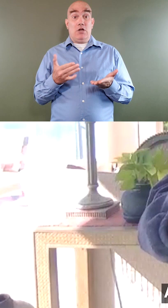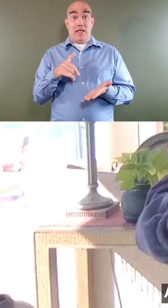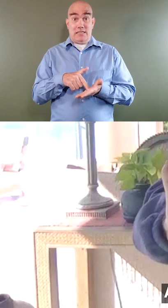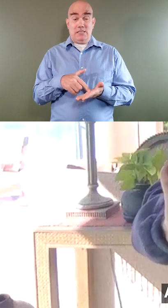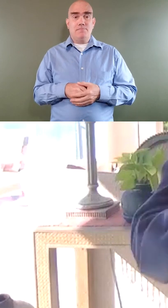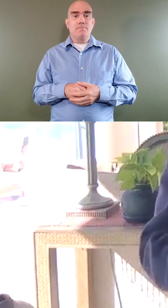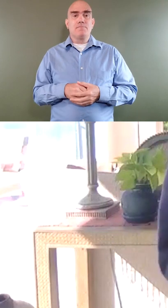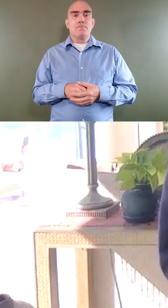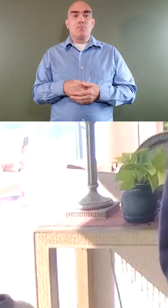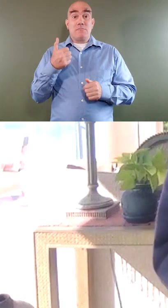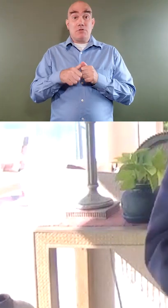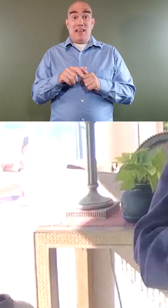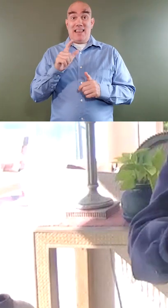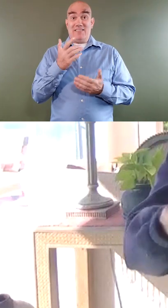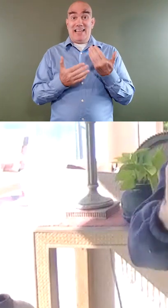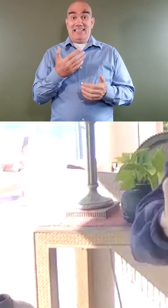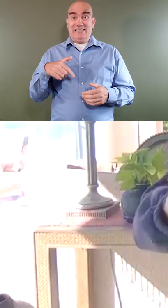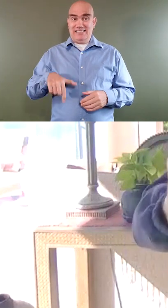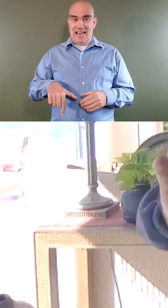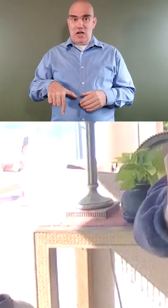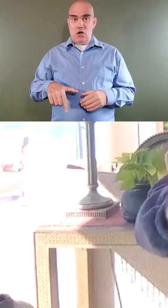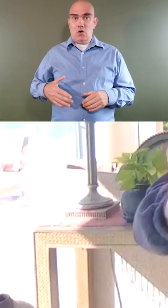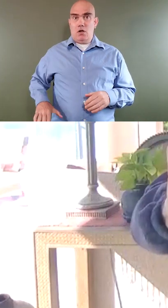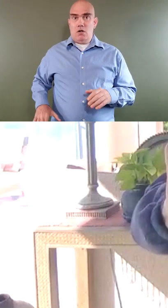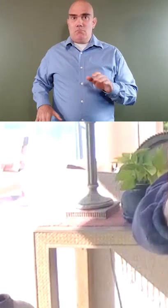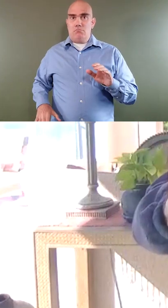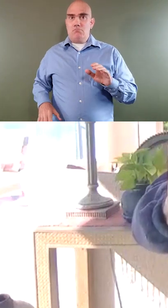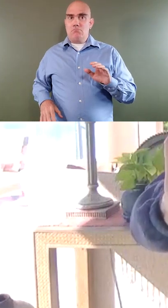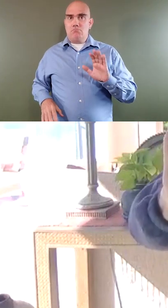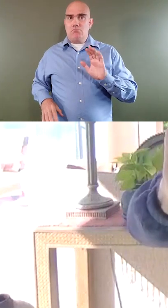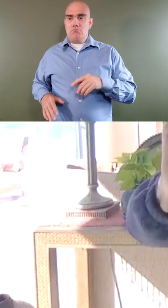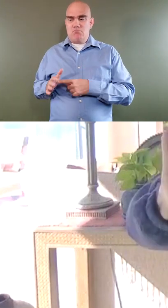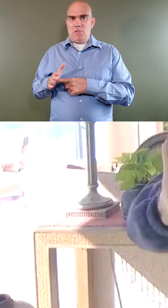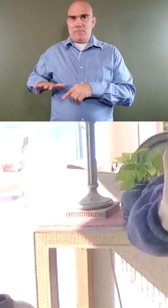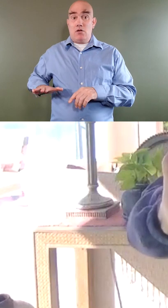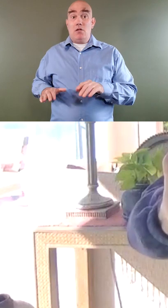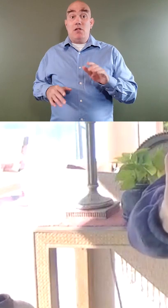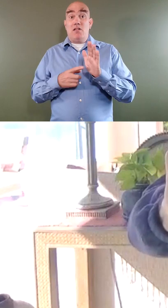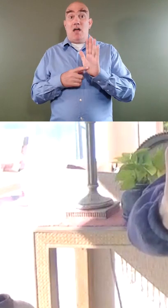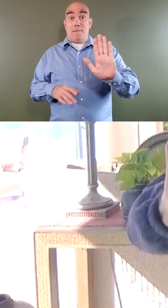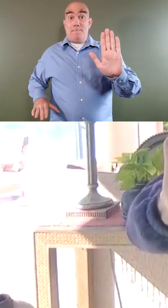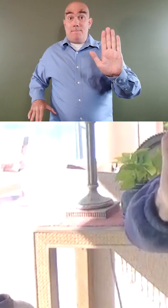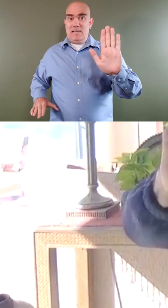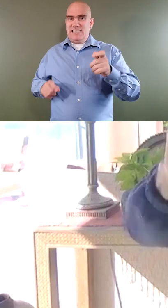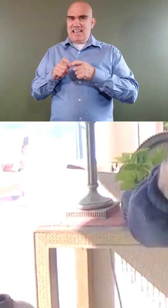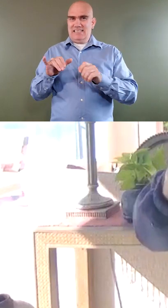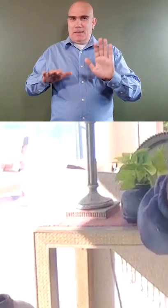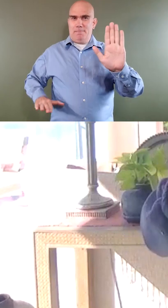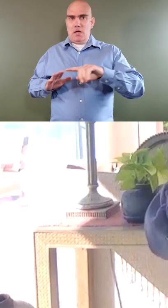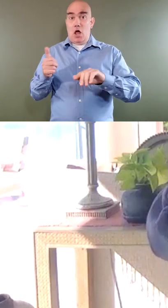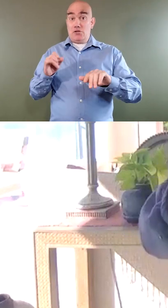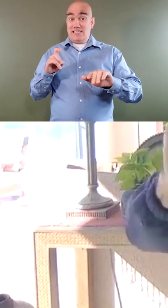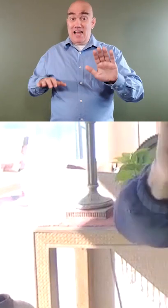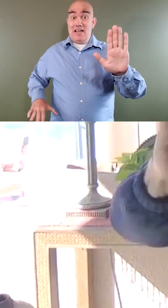this. Remember, left hand down, palm down, right hand out. It's exactly the same, but on the other side, you